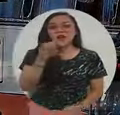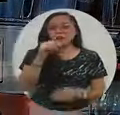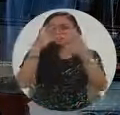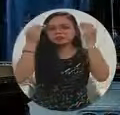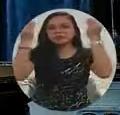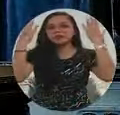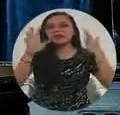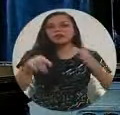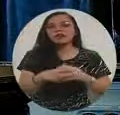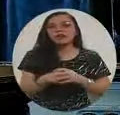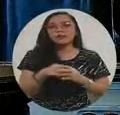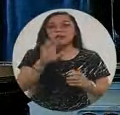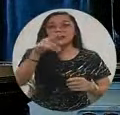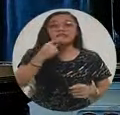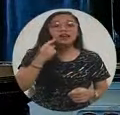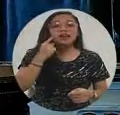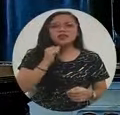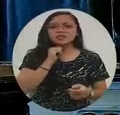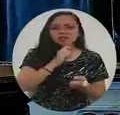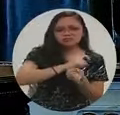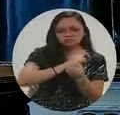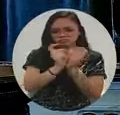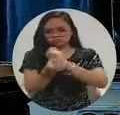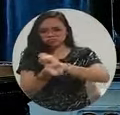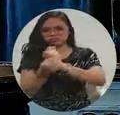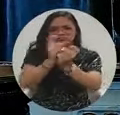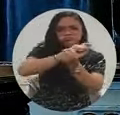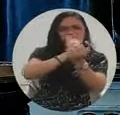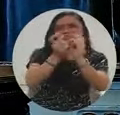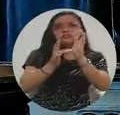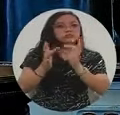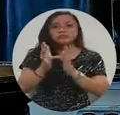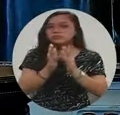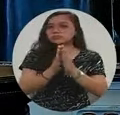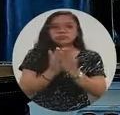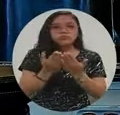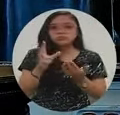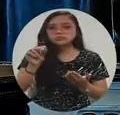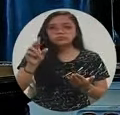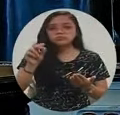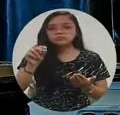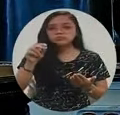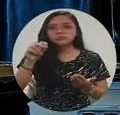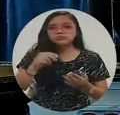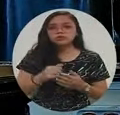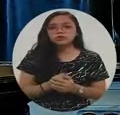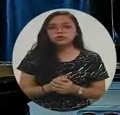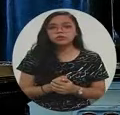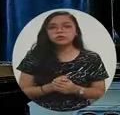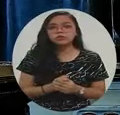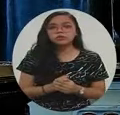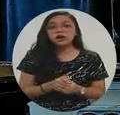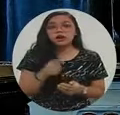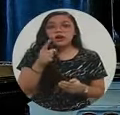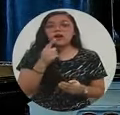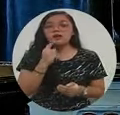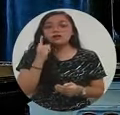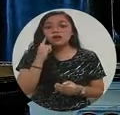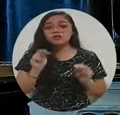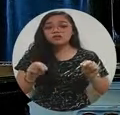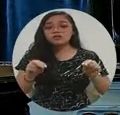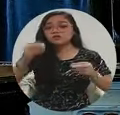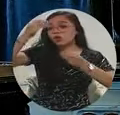You do not interpret the Bible. It is not of private interpretation. You